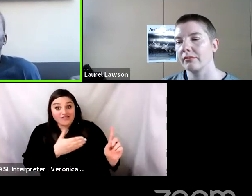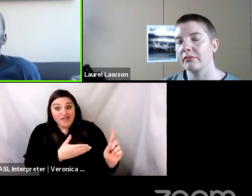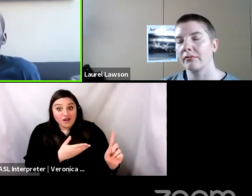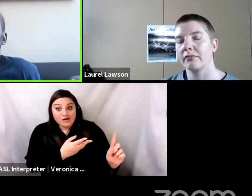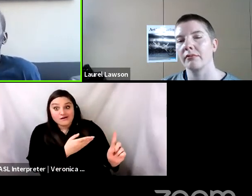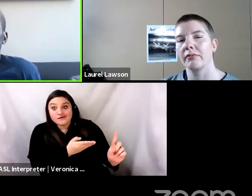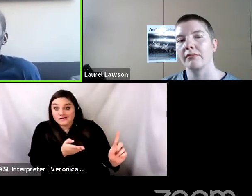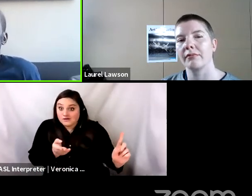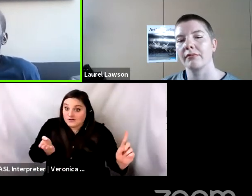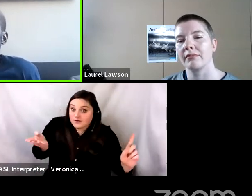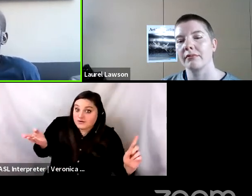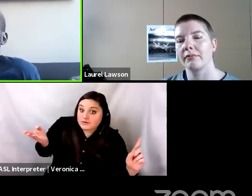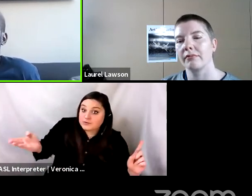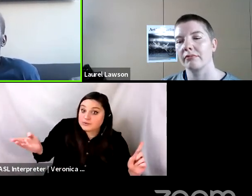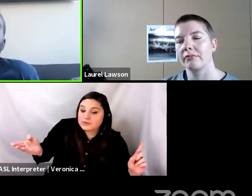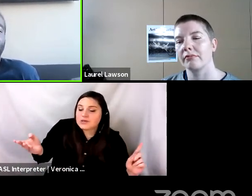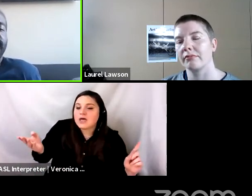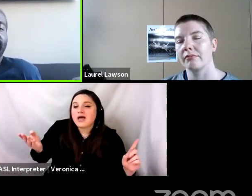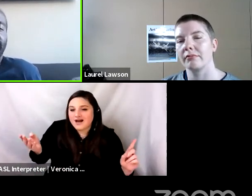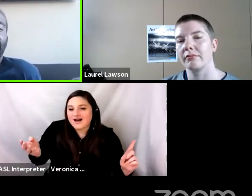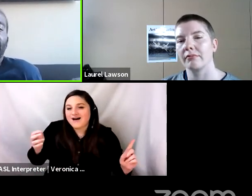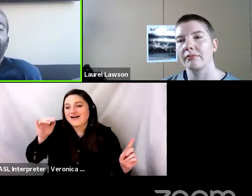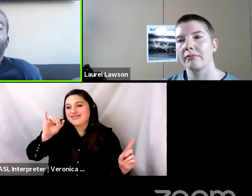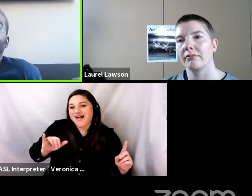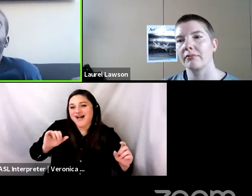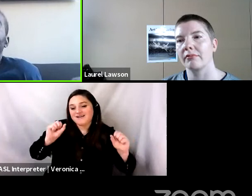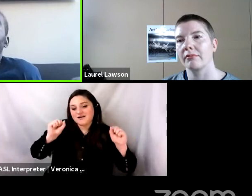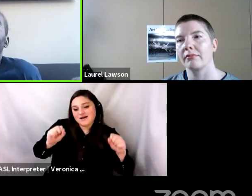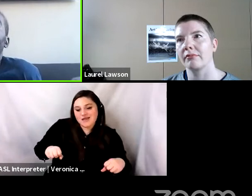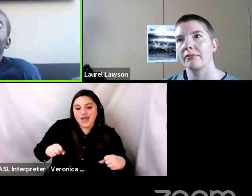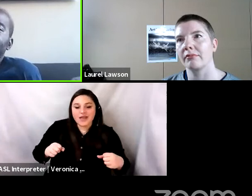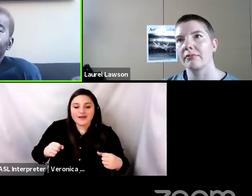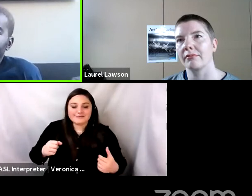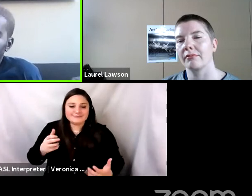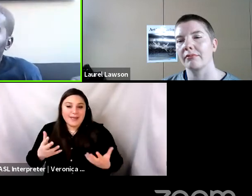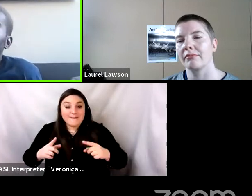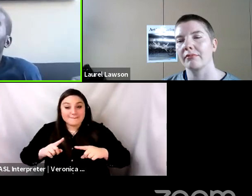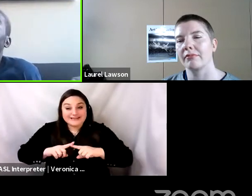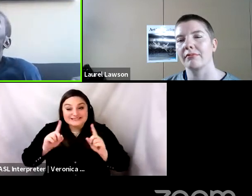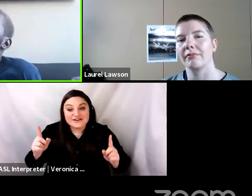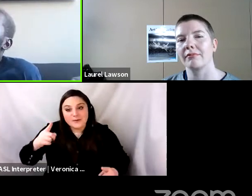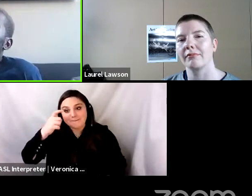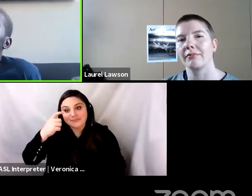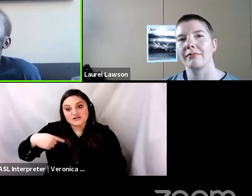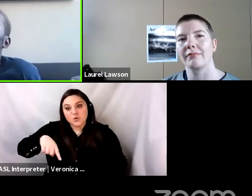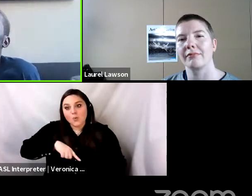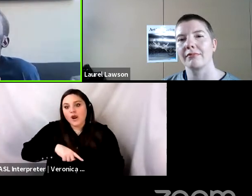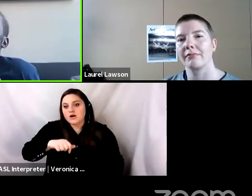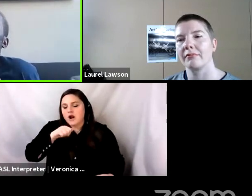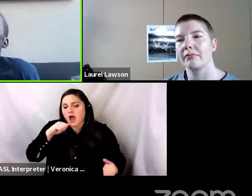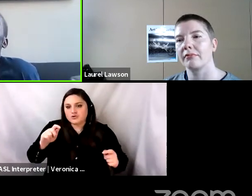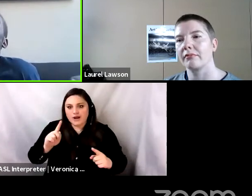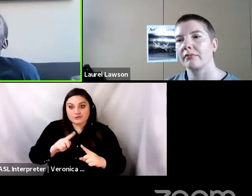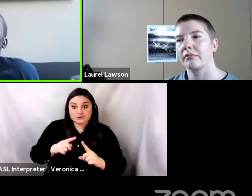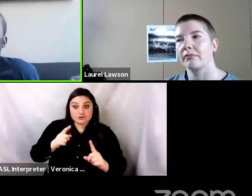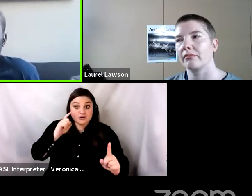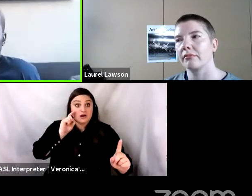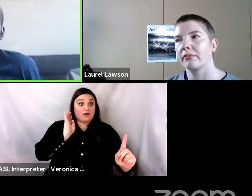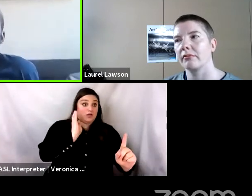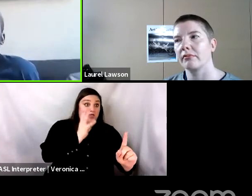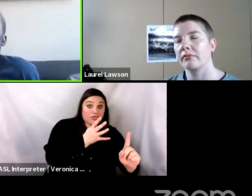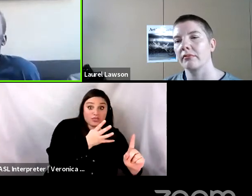we're just rolling different. We're rolling abundantly. And I think that is shaping up for me as